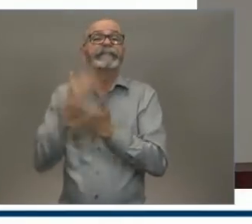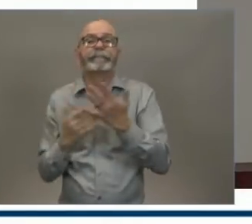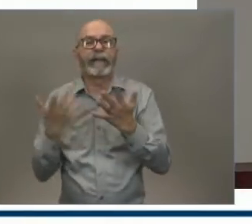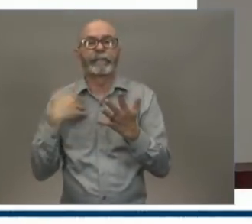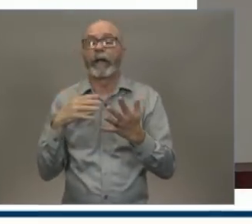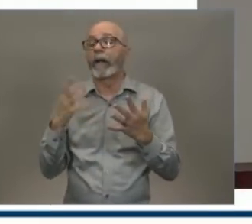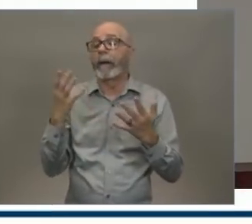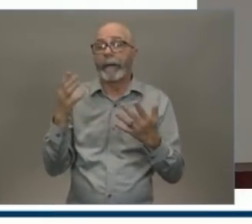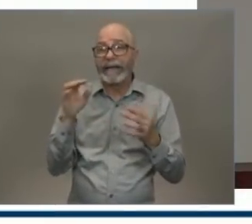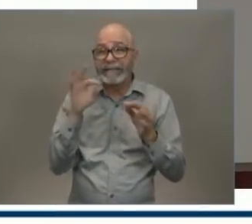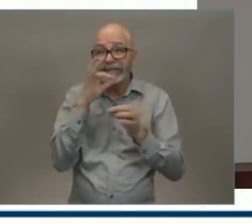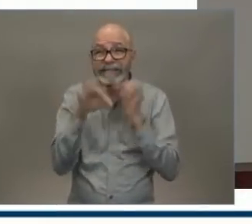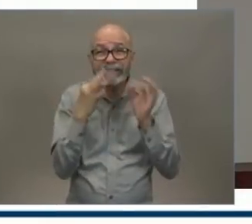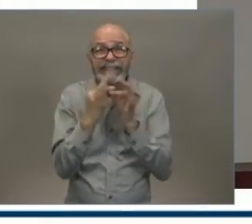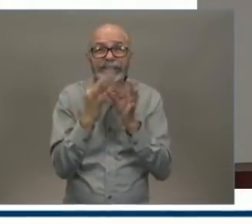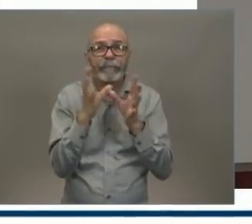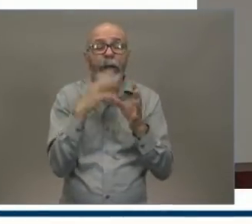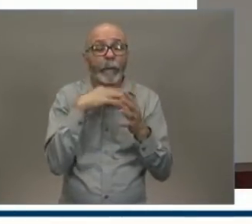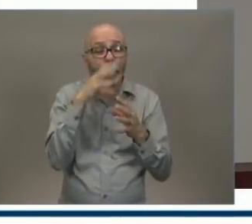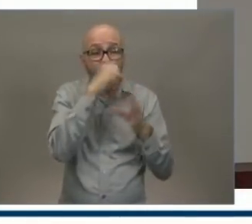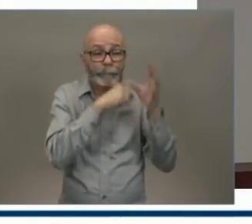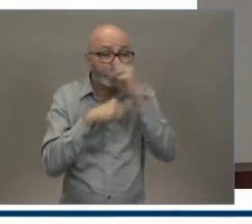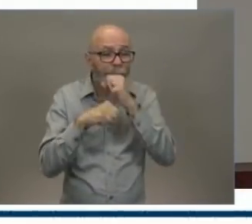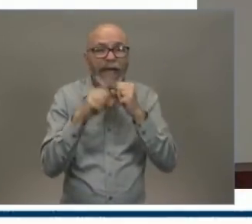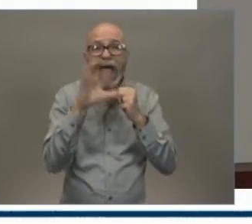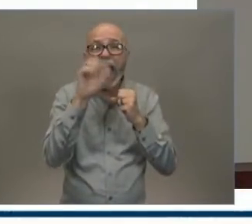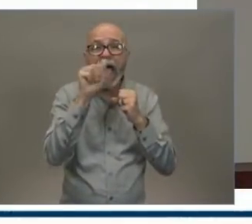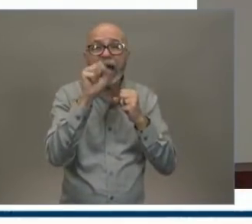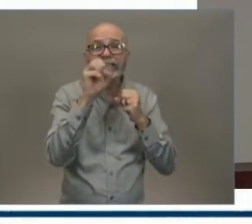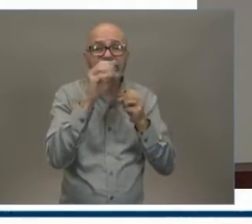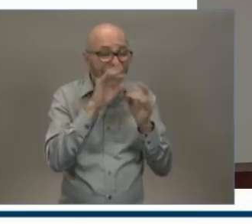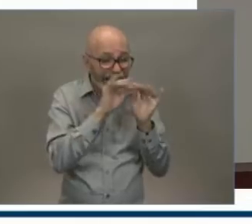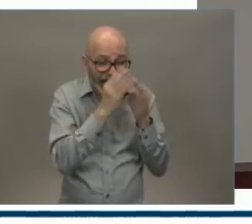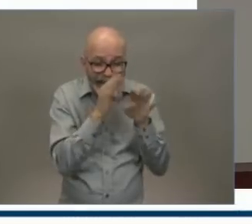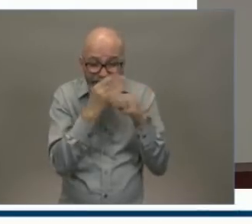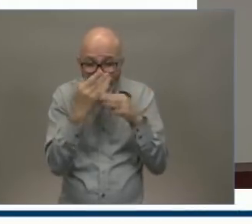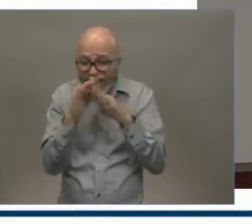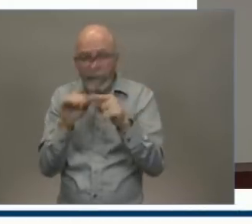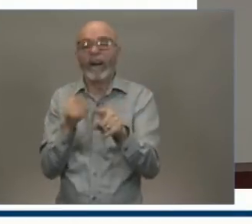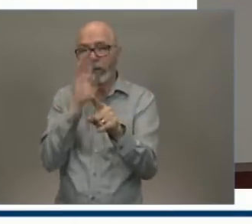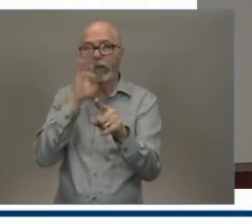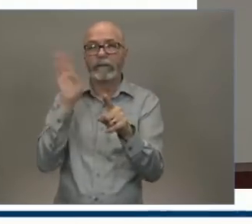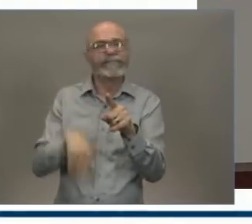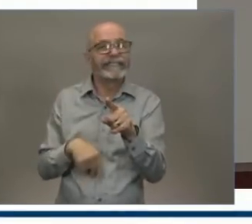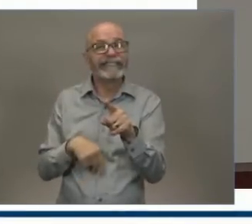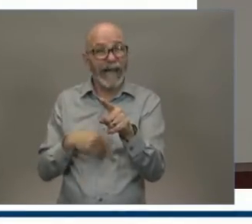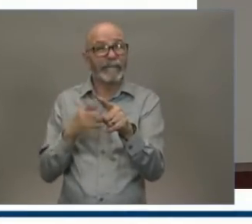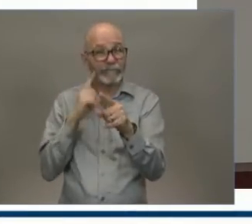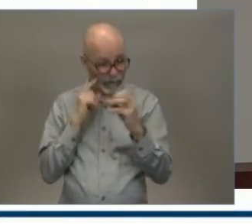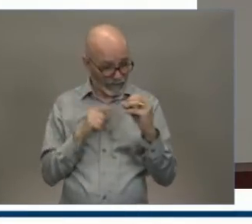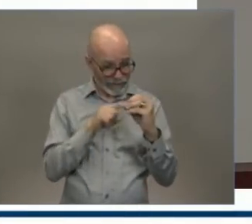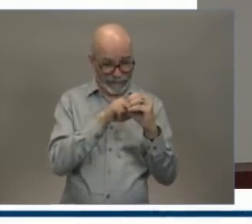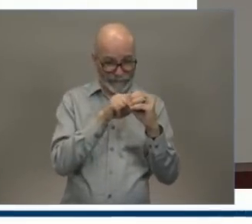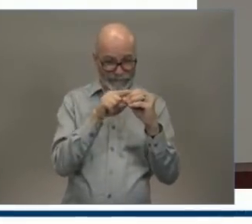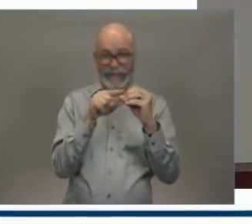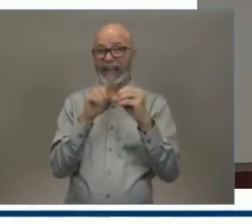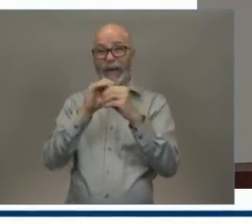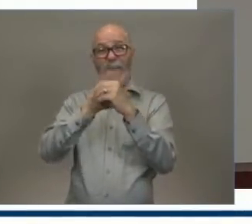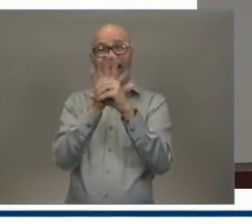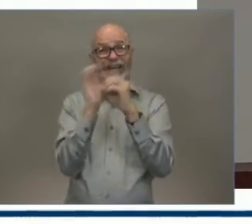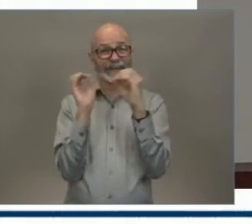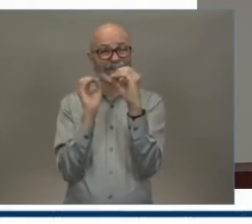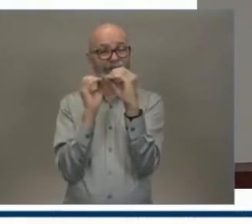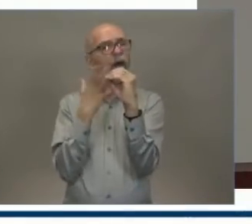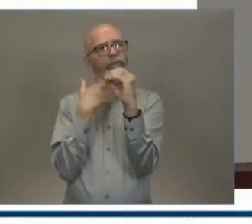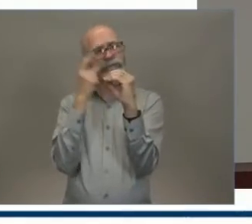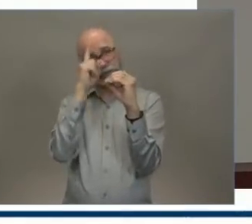is not to have zero COVID, however, through any of our interventions. It's to have low numbers of COVID which are low enough that we can manage